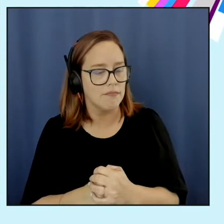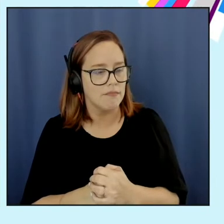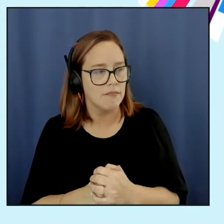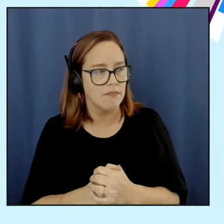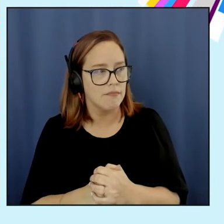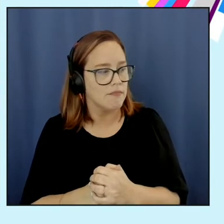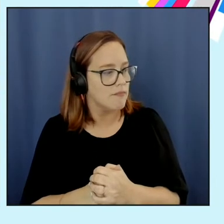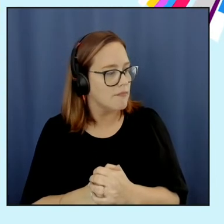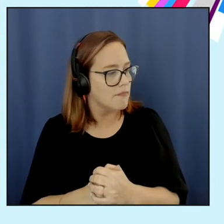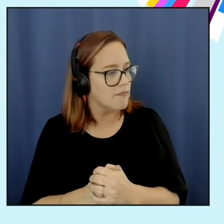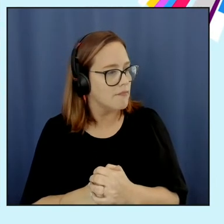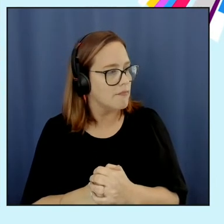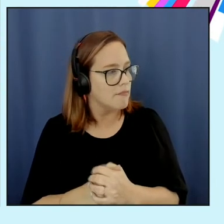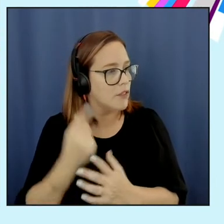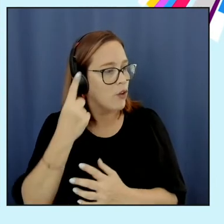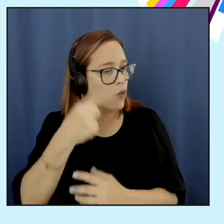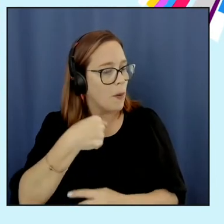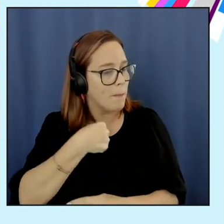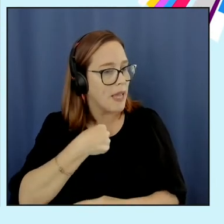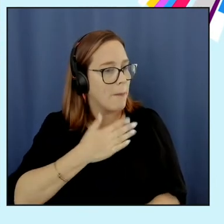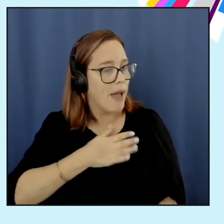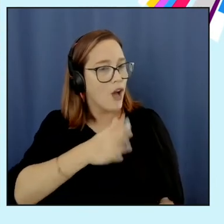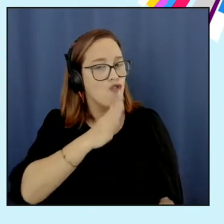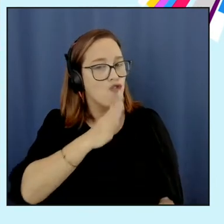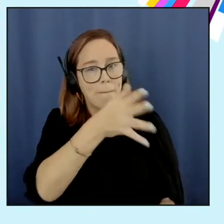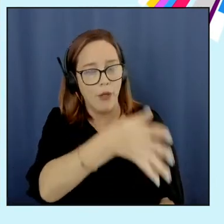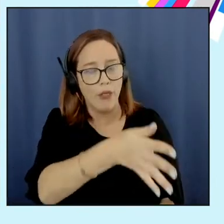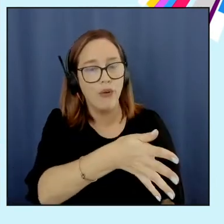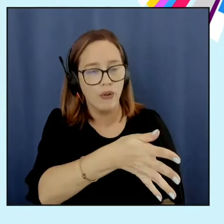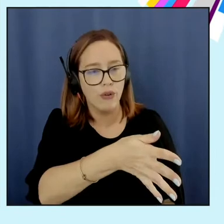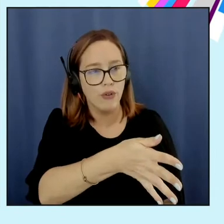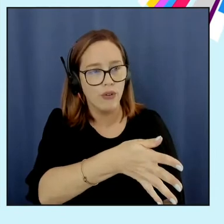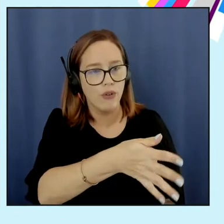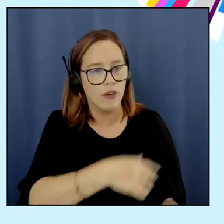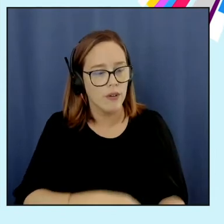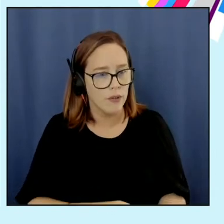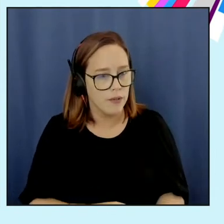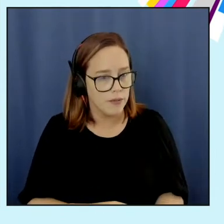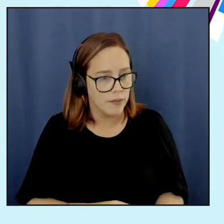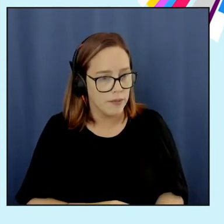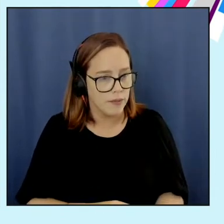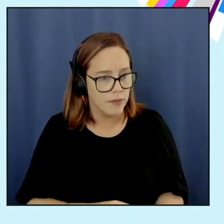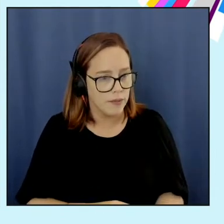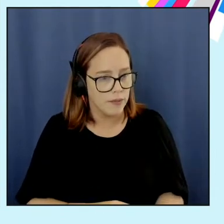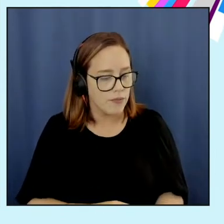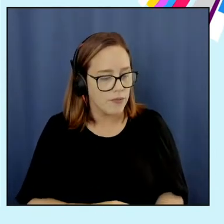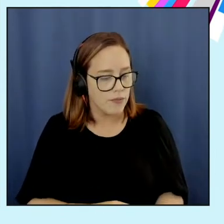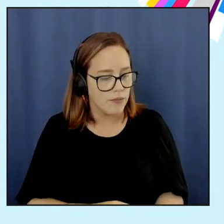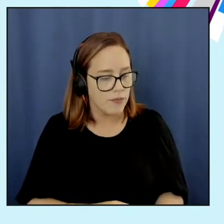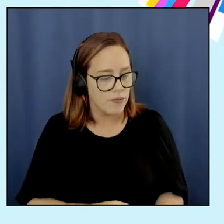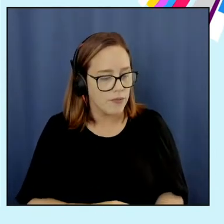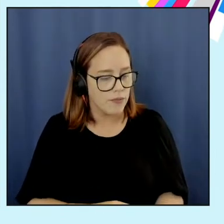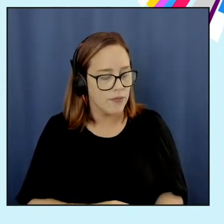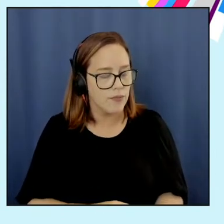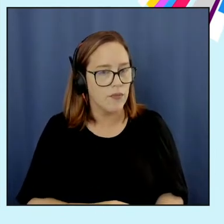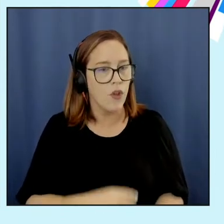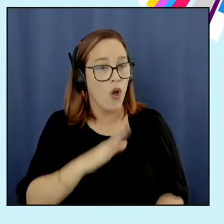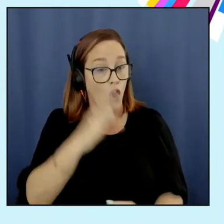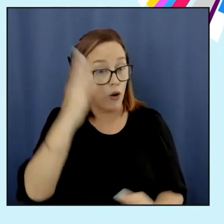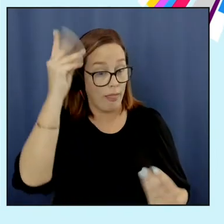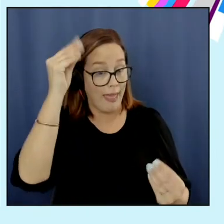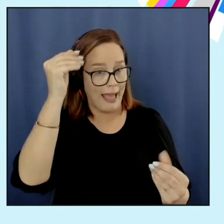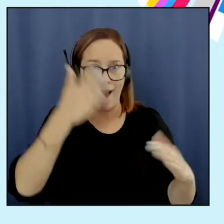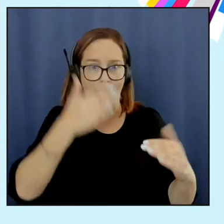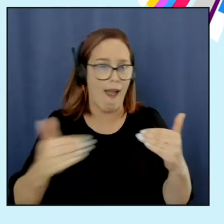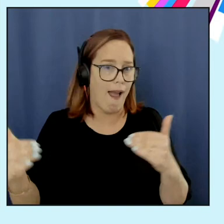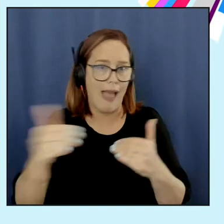For me, it was my grandmother. Because some of her decisions were like way ahead of her time. And I'm